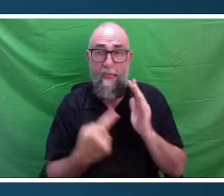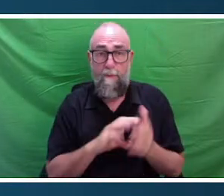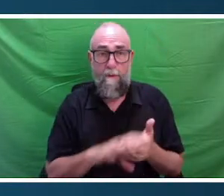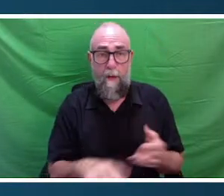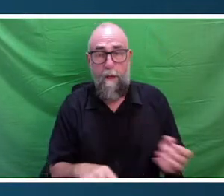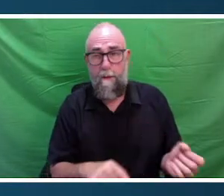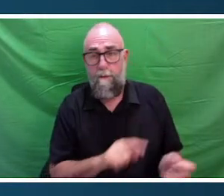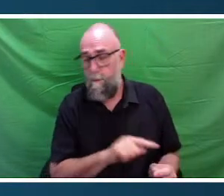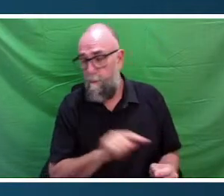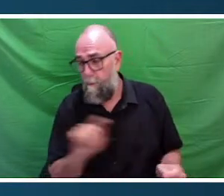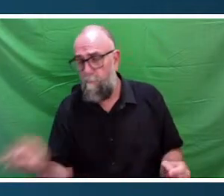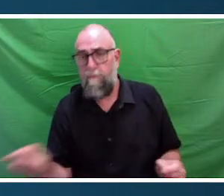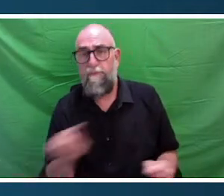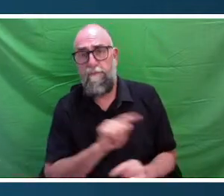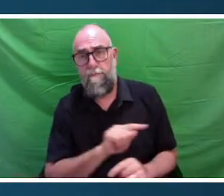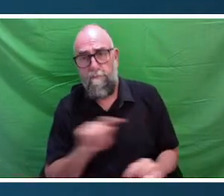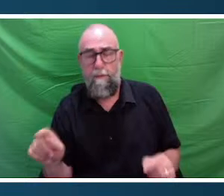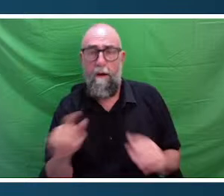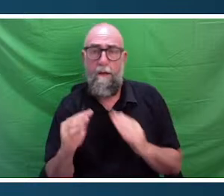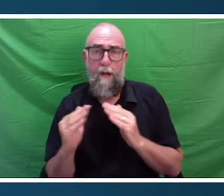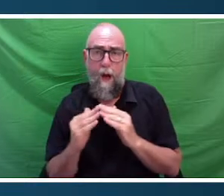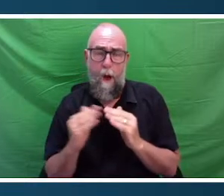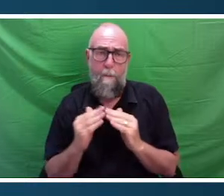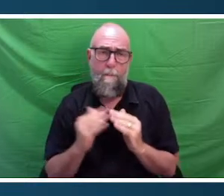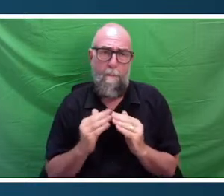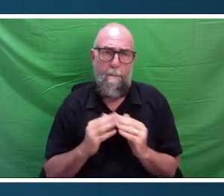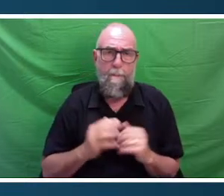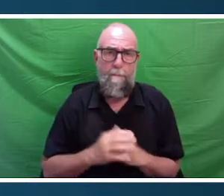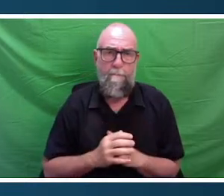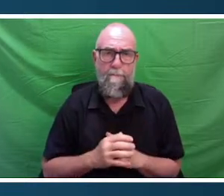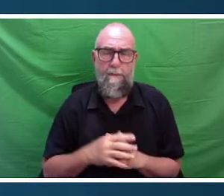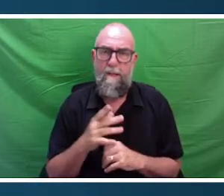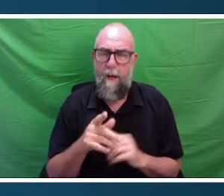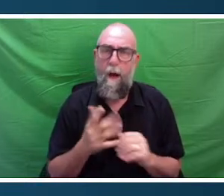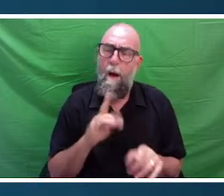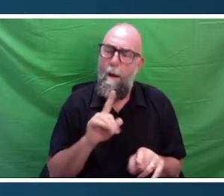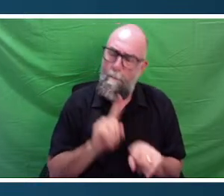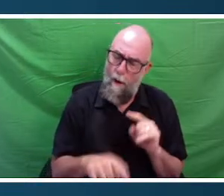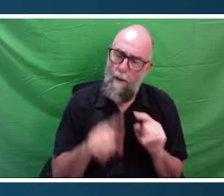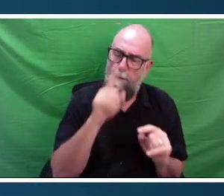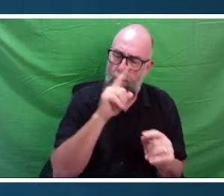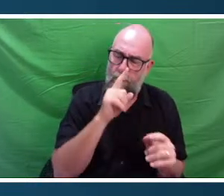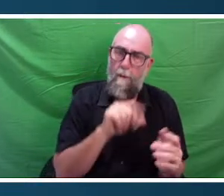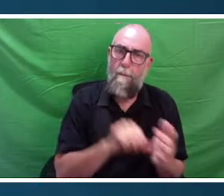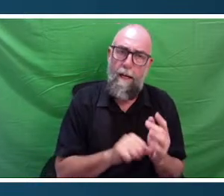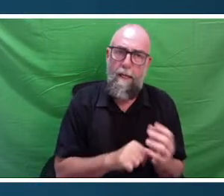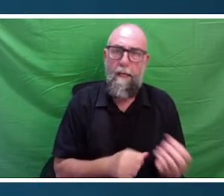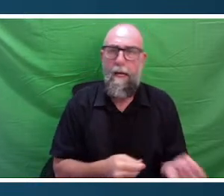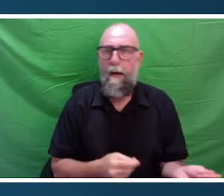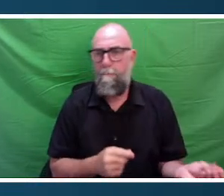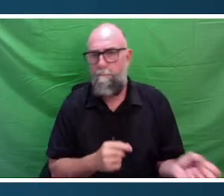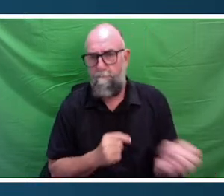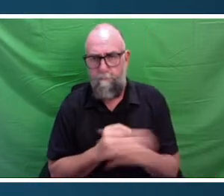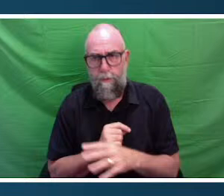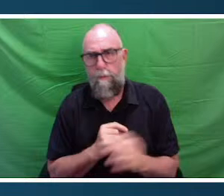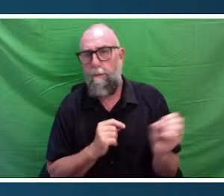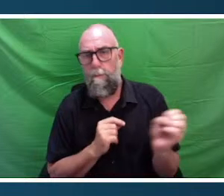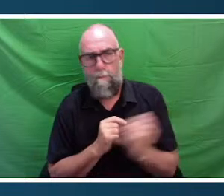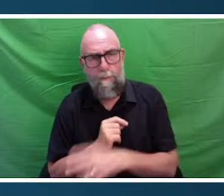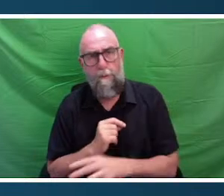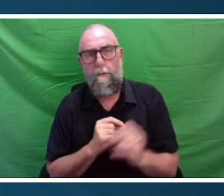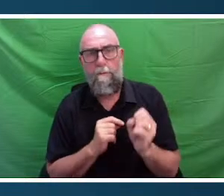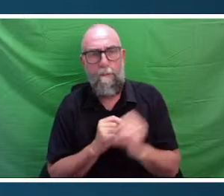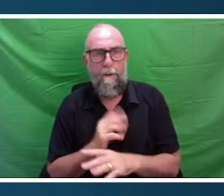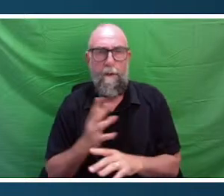wild. And what are people using remittances for? So usually they finance basic consumption, so improvements in your